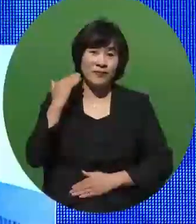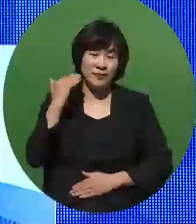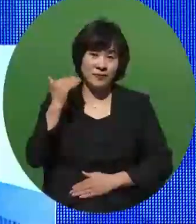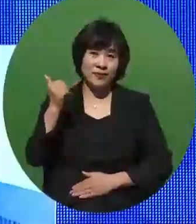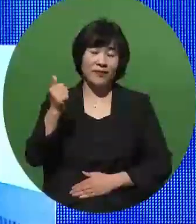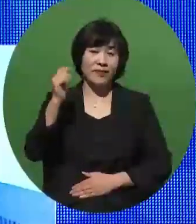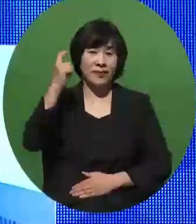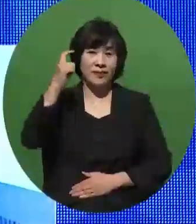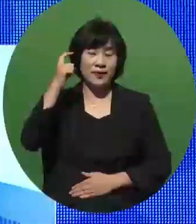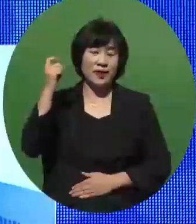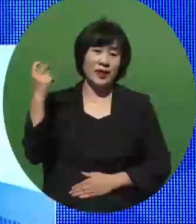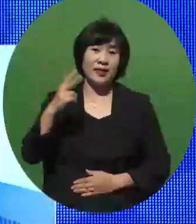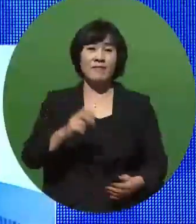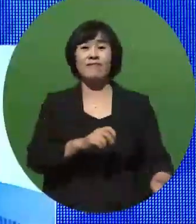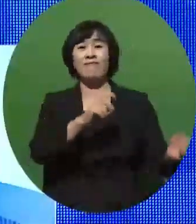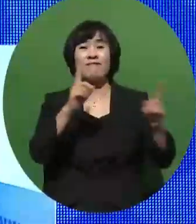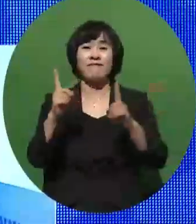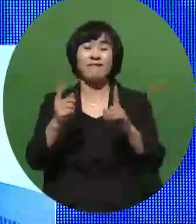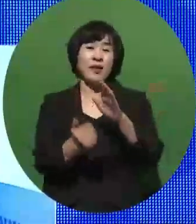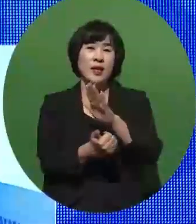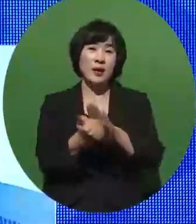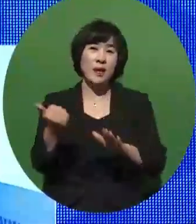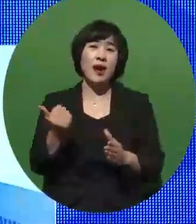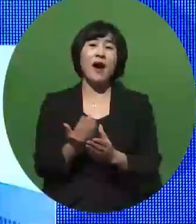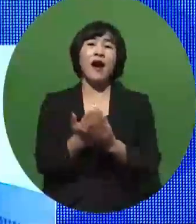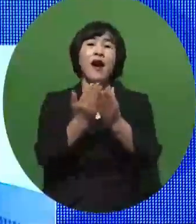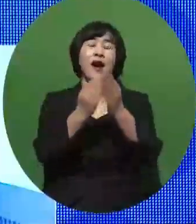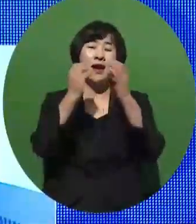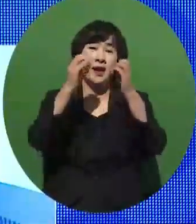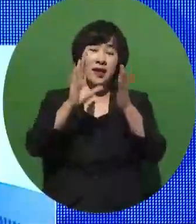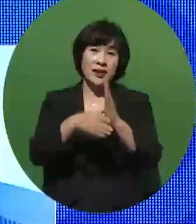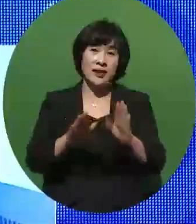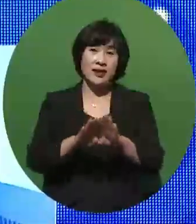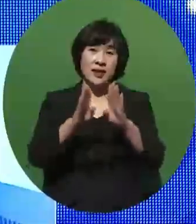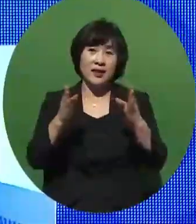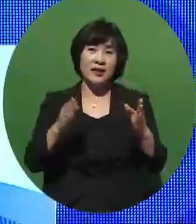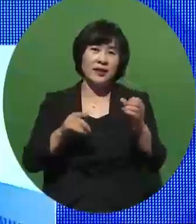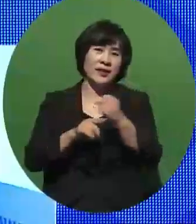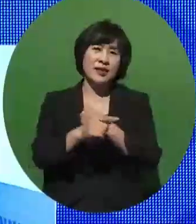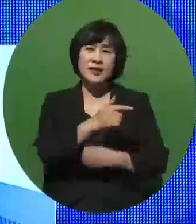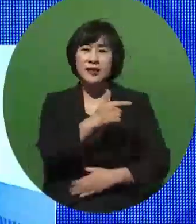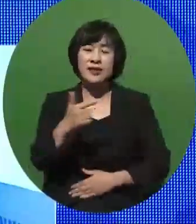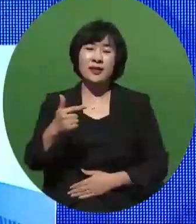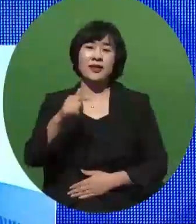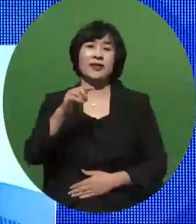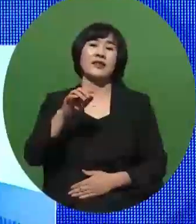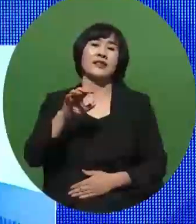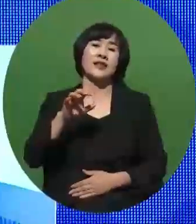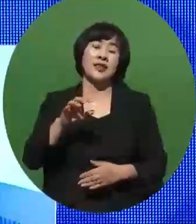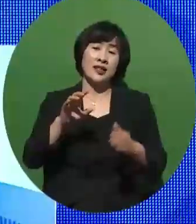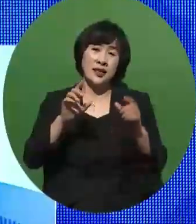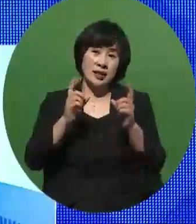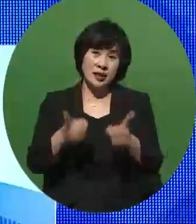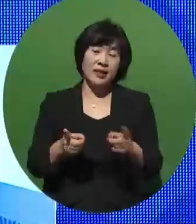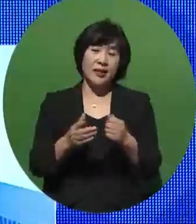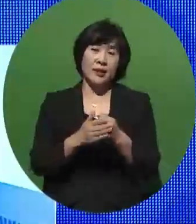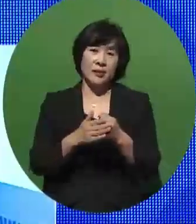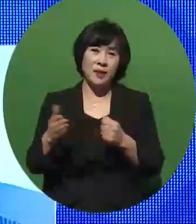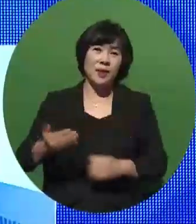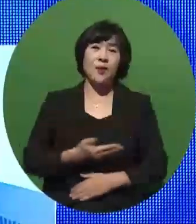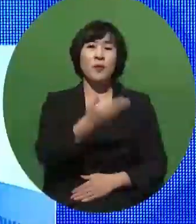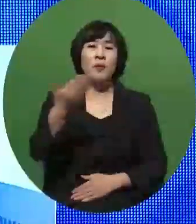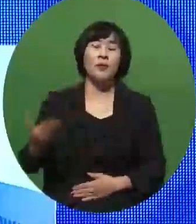who devoted himself to the advancement of democracy, human rights, and global peace, and to usher in a new era of hope